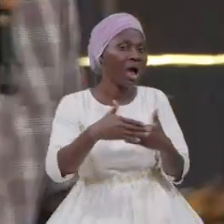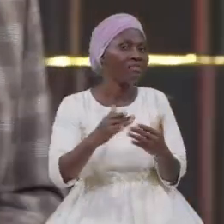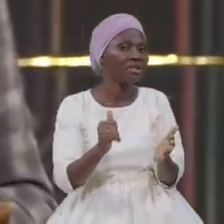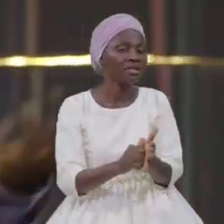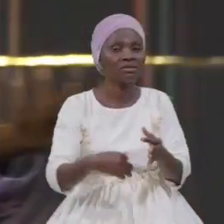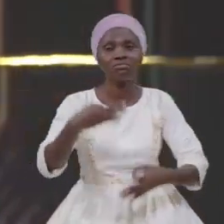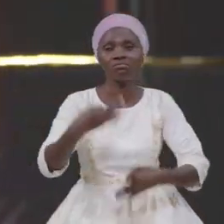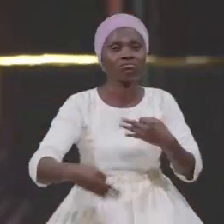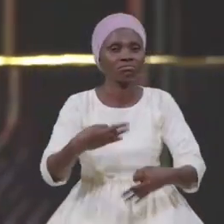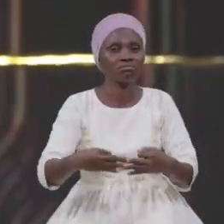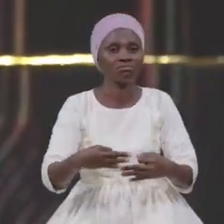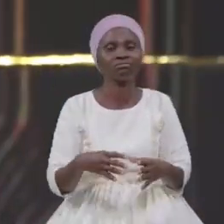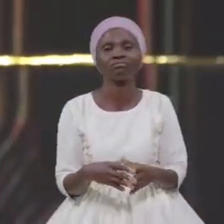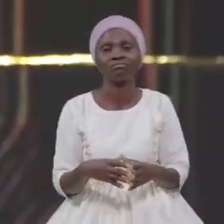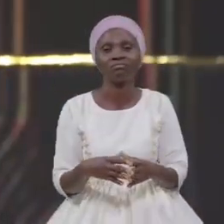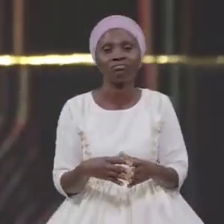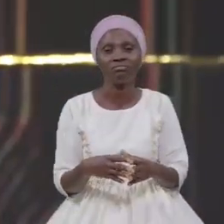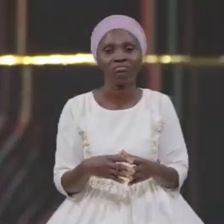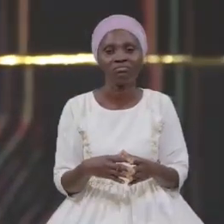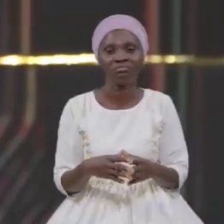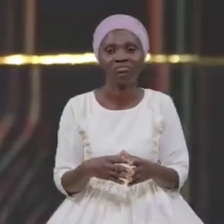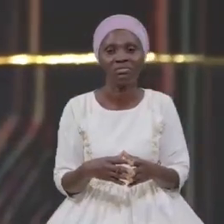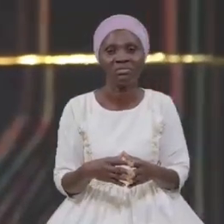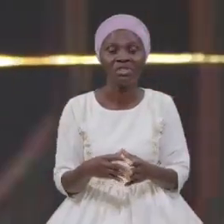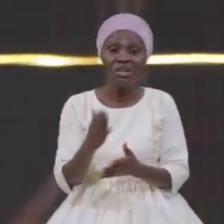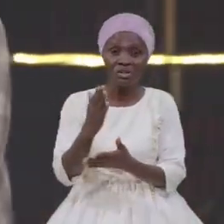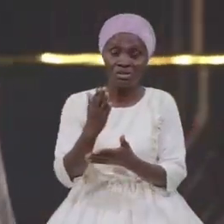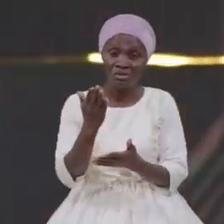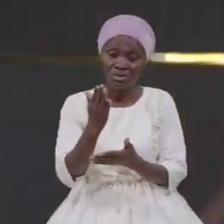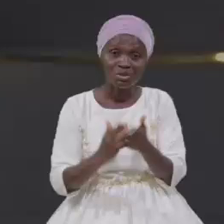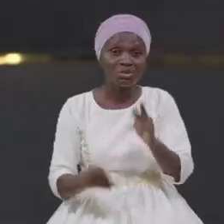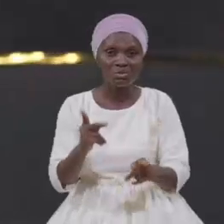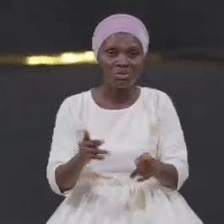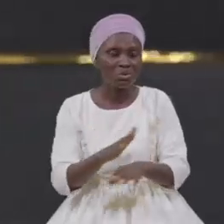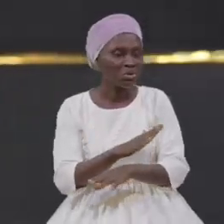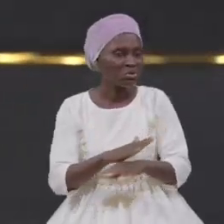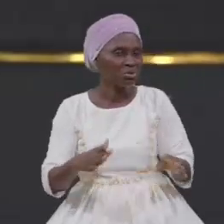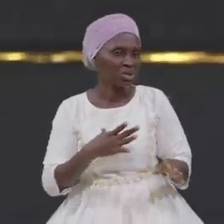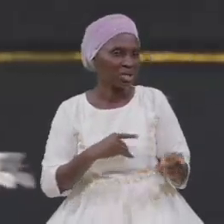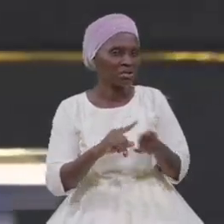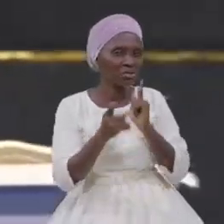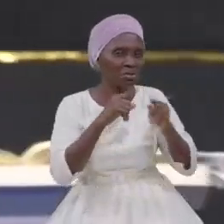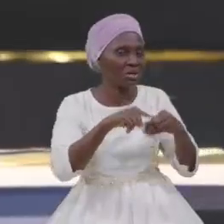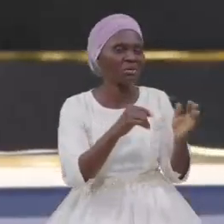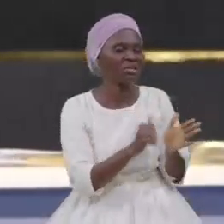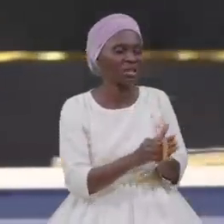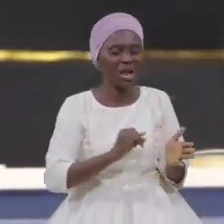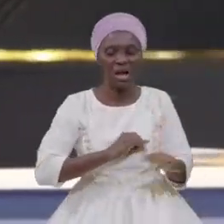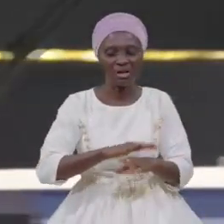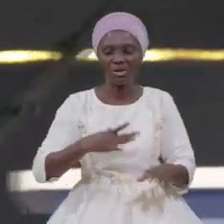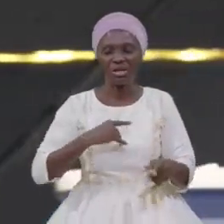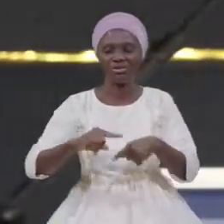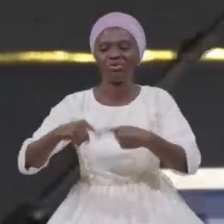things that people, I don't want to talk about that now. I don't want to go to any place. They talk about judgment. It's like, you